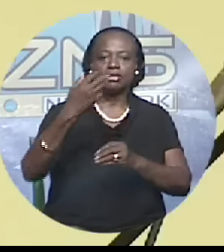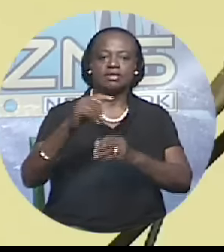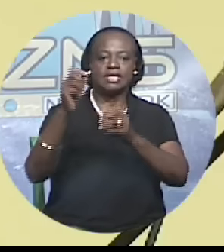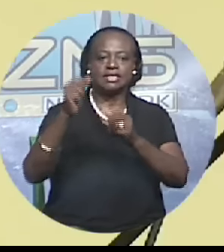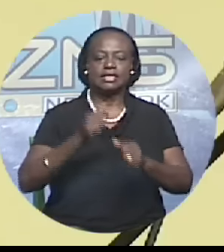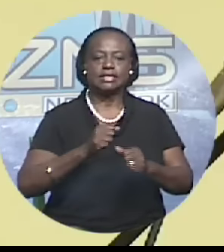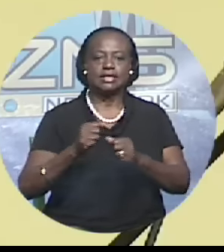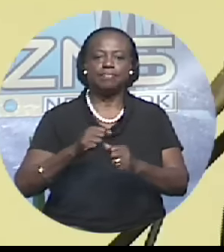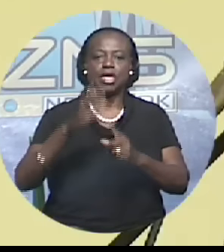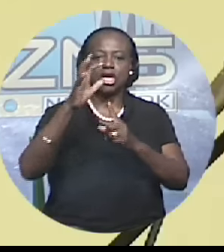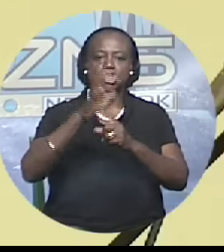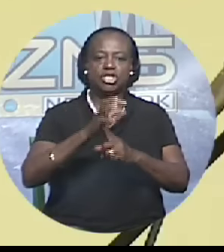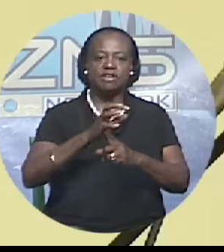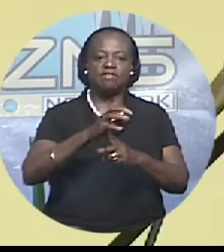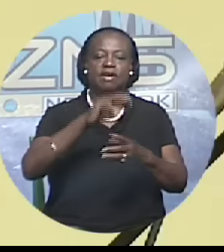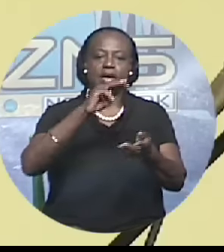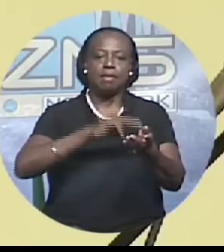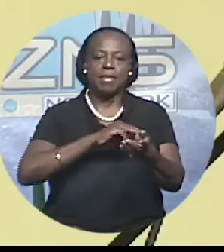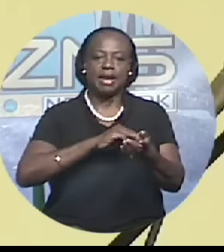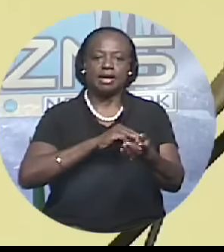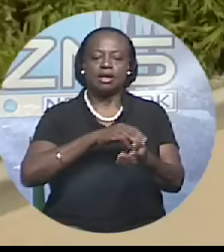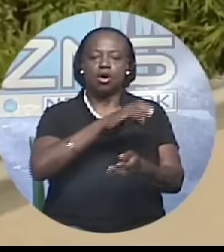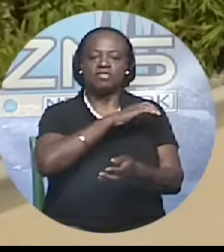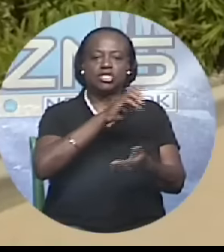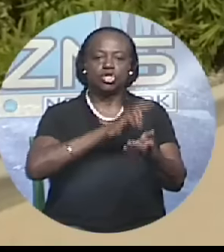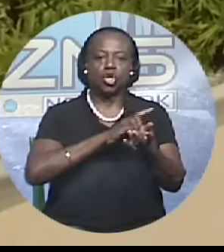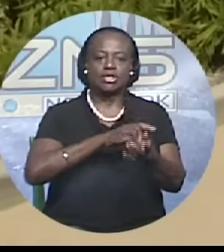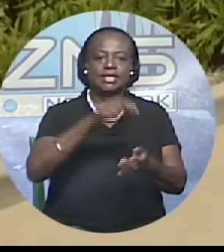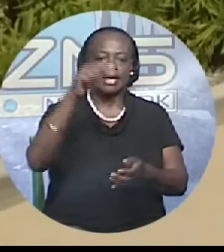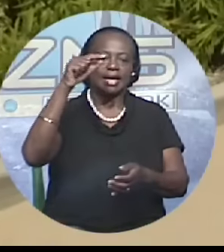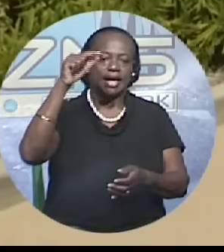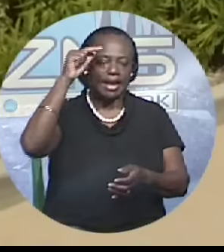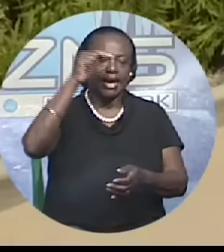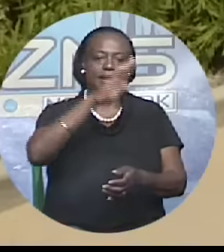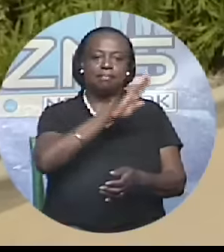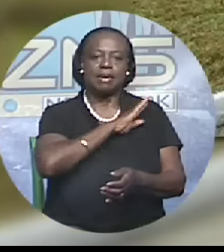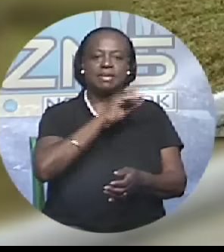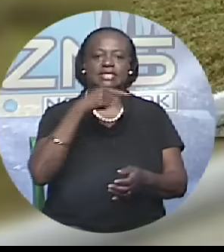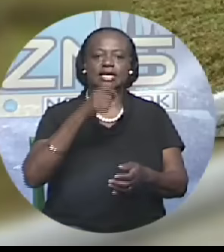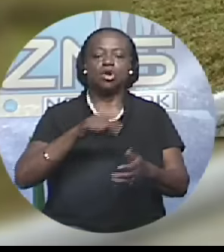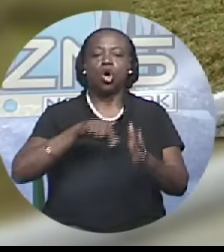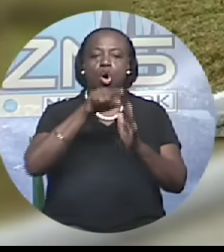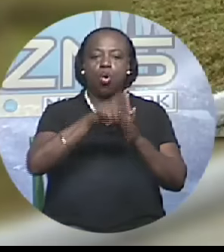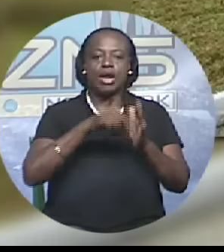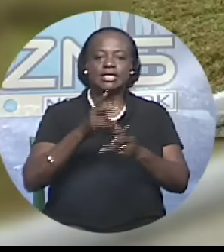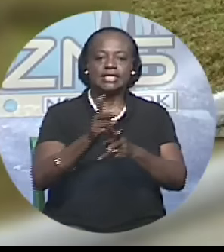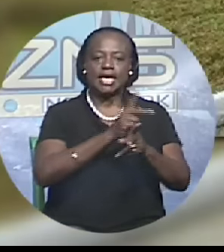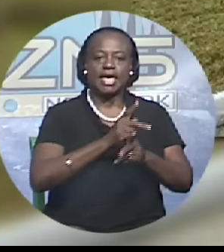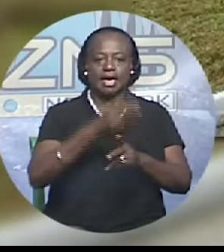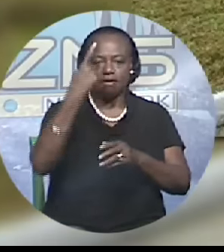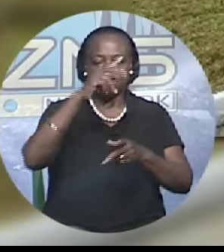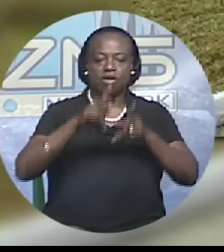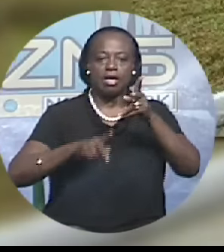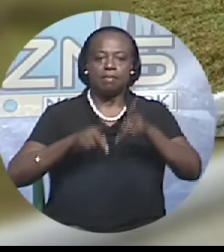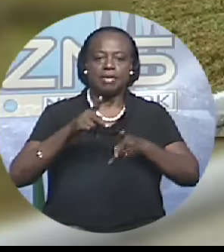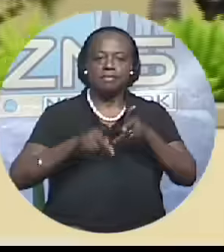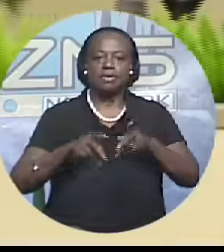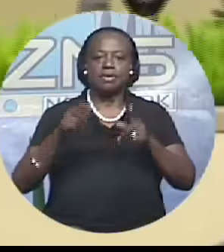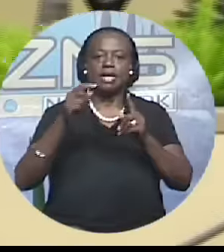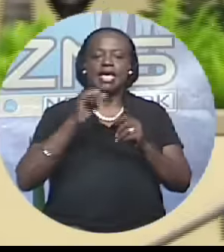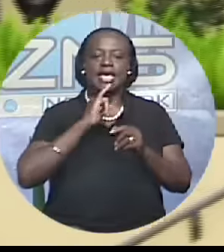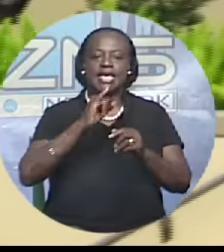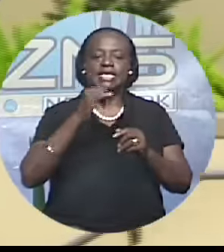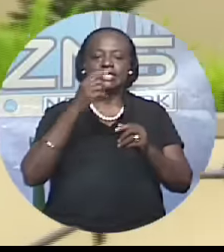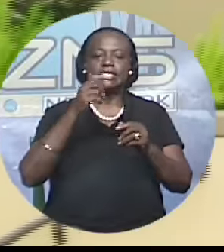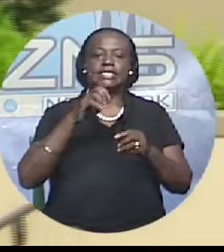Chief Medical Officer at the Ministry of Health, Dr. Glenn Benneby, says quality care for residents nationwide is not only the ultimate objective,